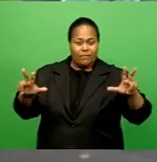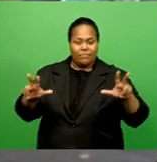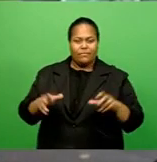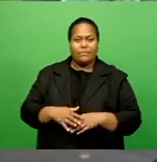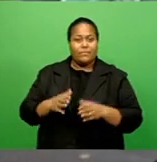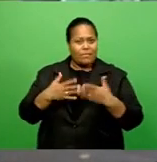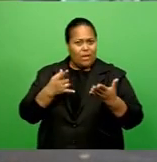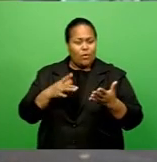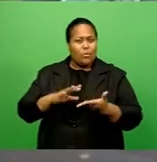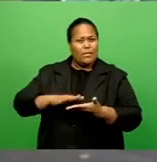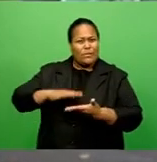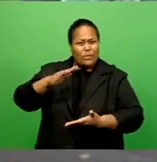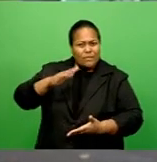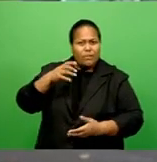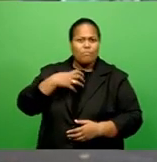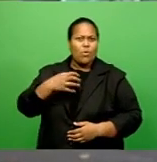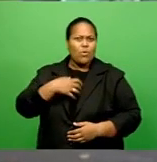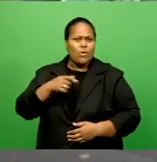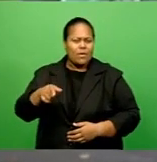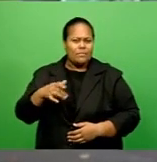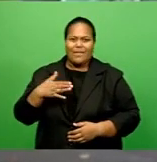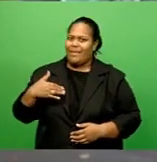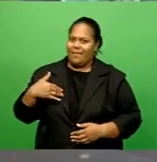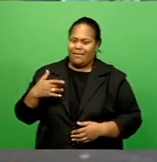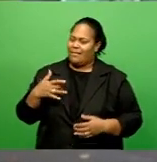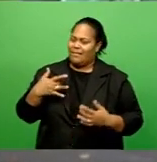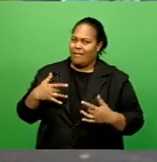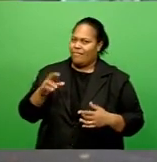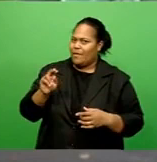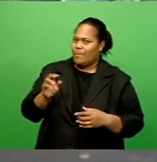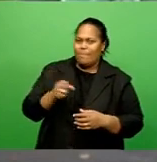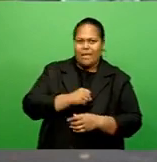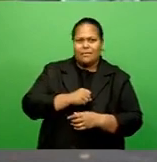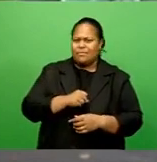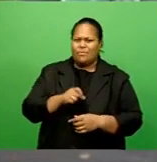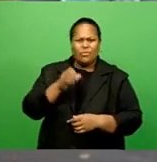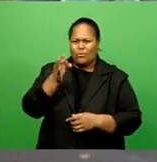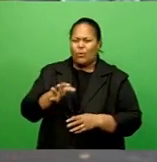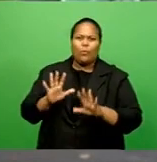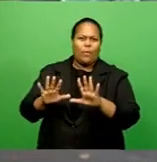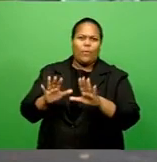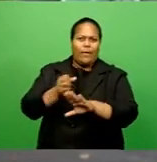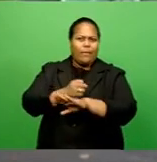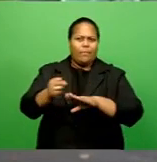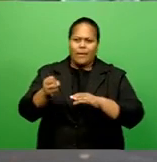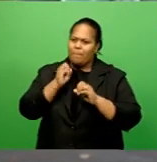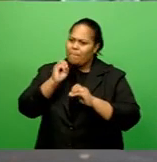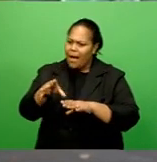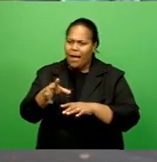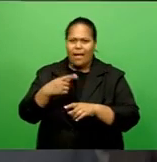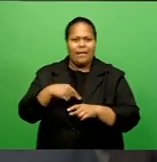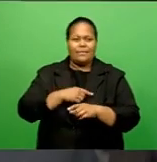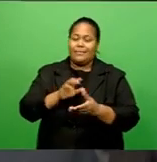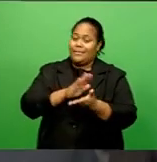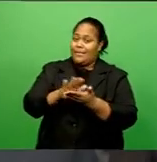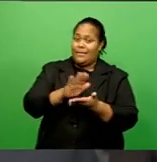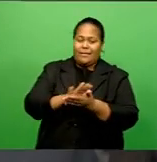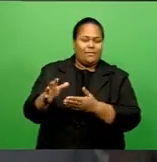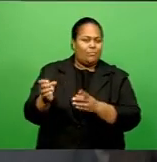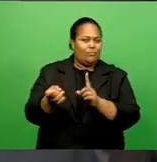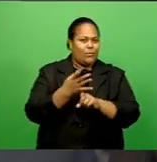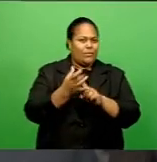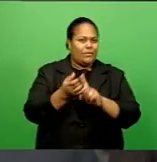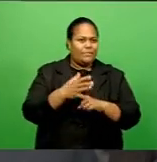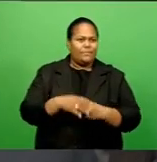increasing, I think healthy living is best. Let's not wait for the government to tell us what to do. Cleanliness is important. Clean